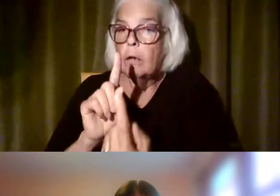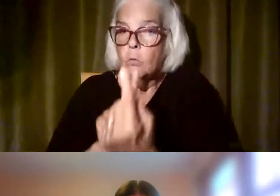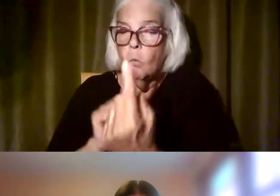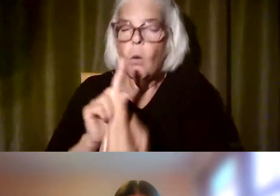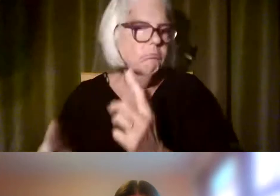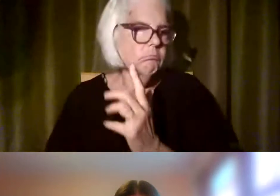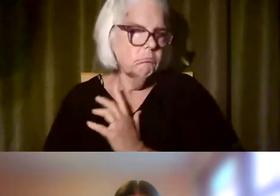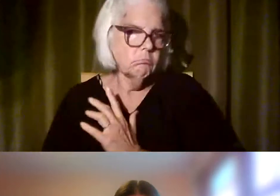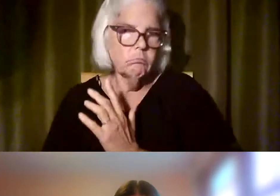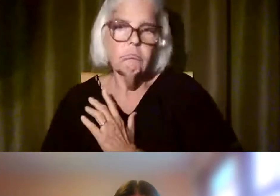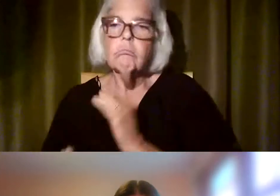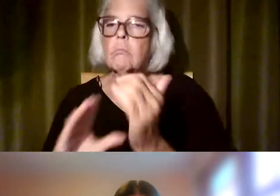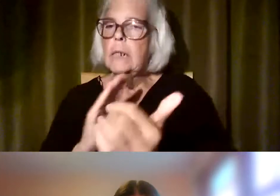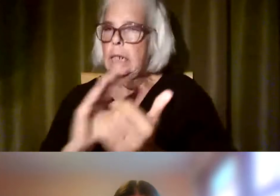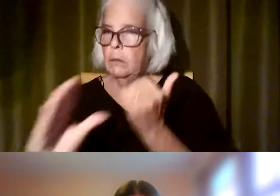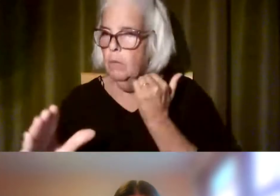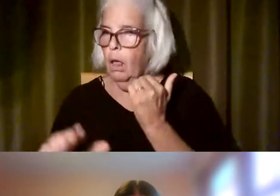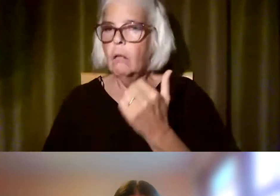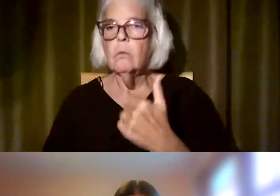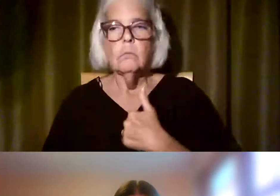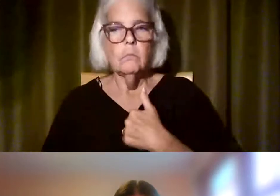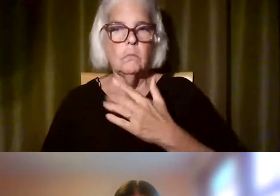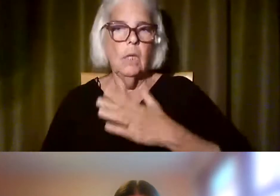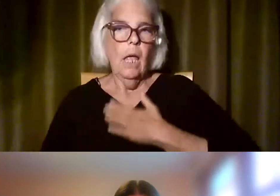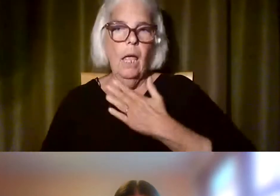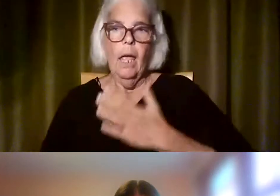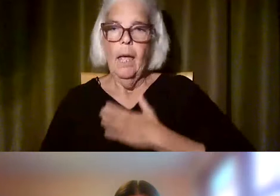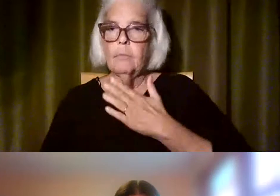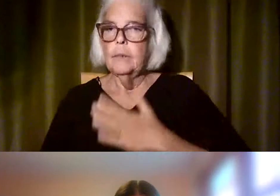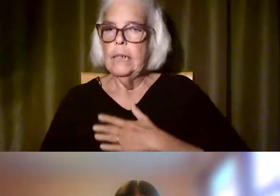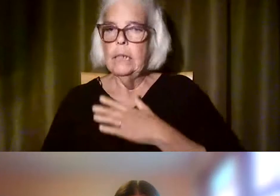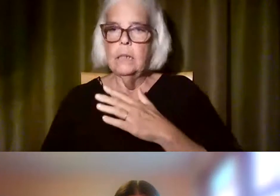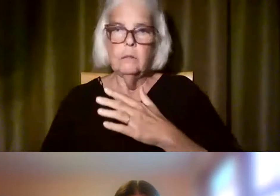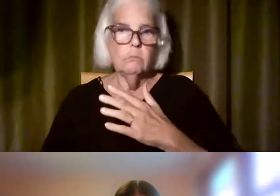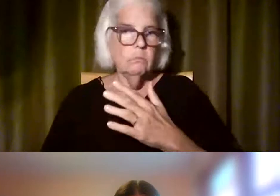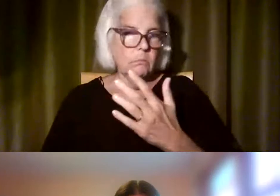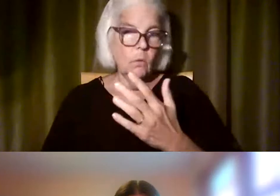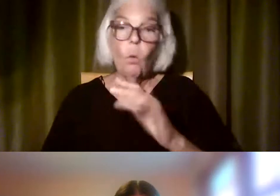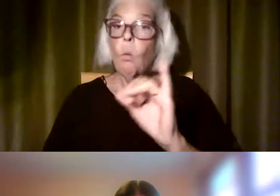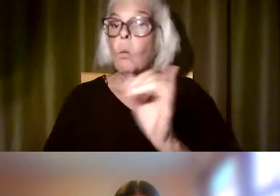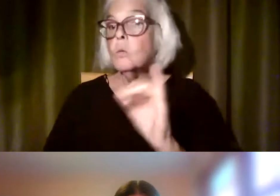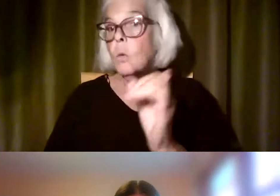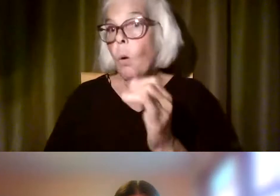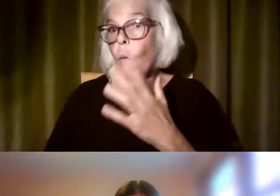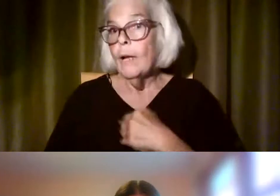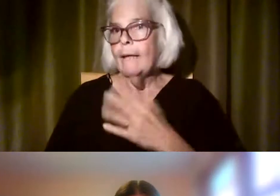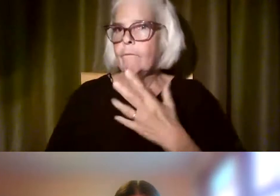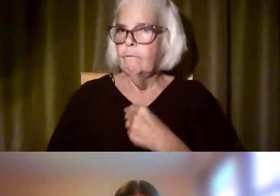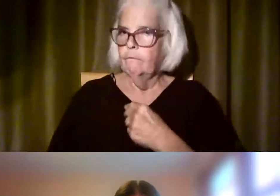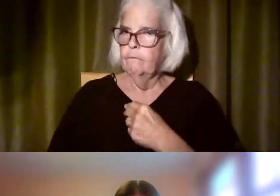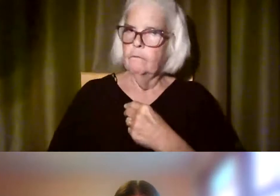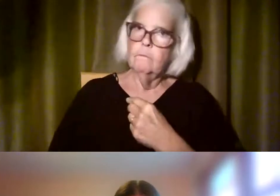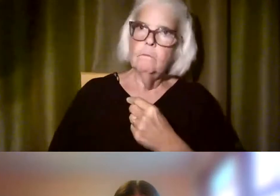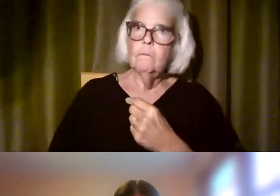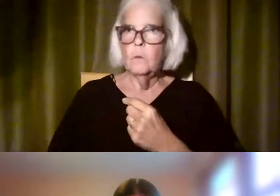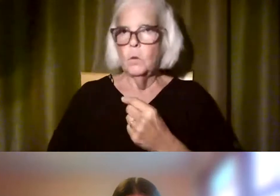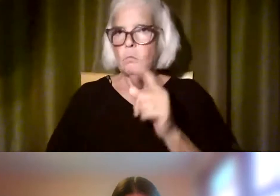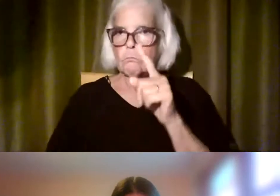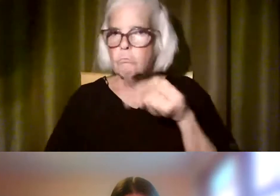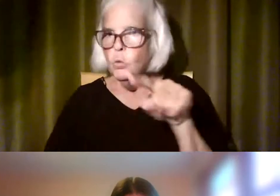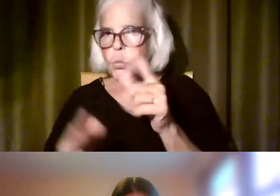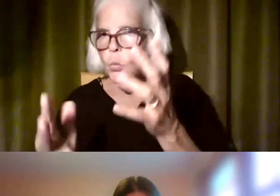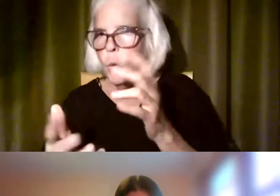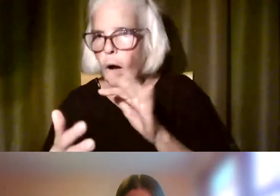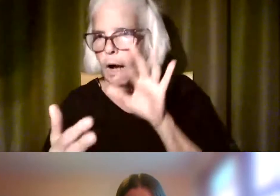receive feedback, suggestions, things that we could be doing better. We're always trying to make the best